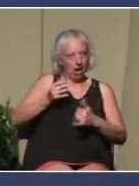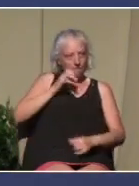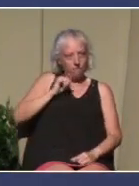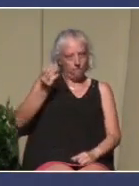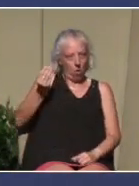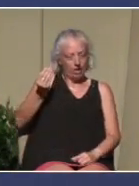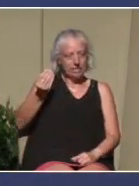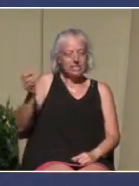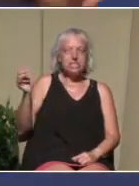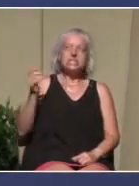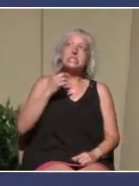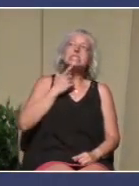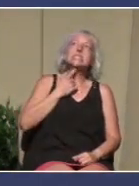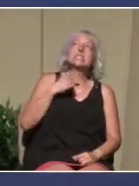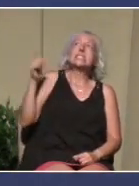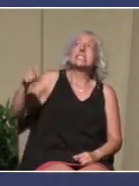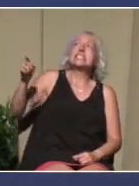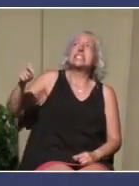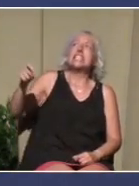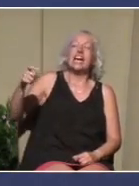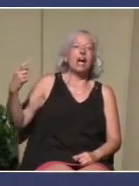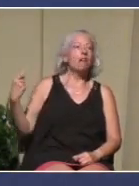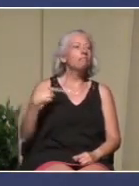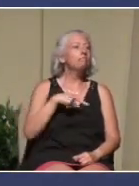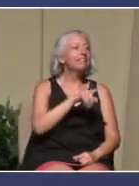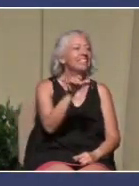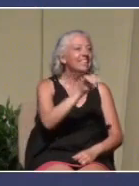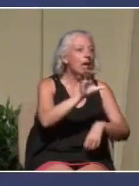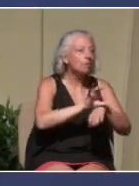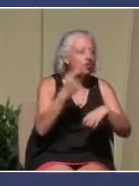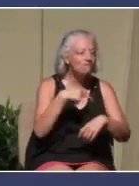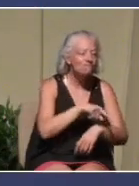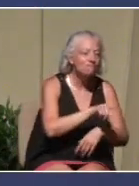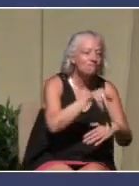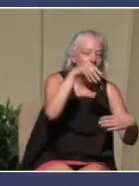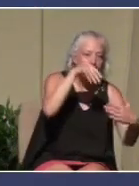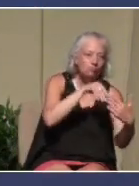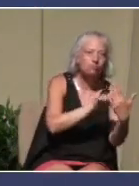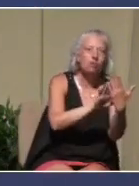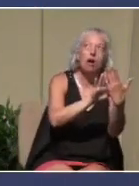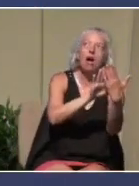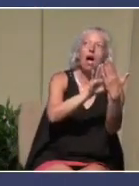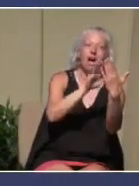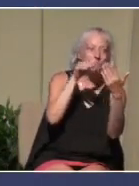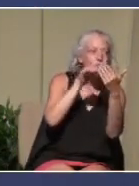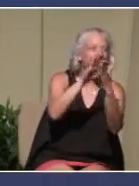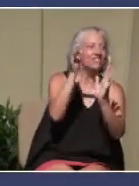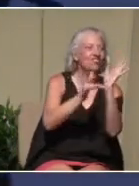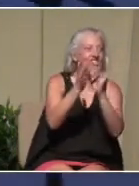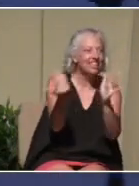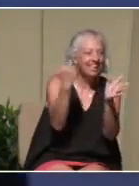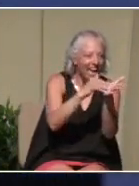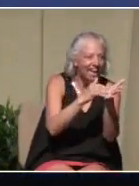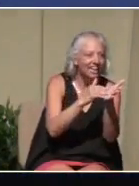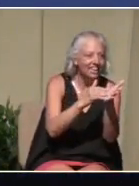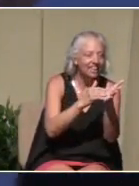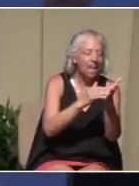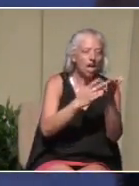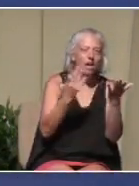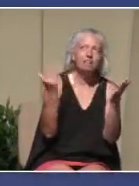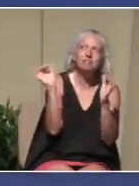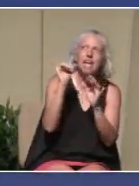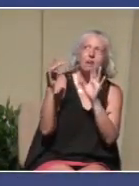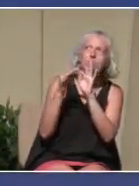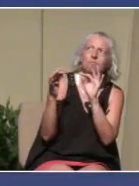into the same church, and wouldn't you know it, the same experience of God's presence, the presence of Jesus, and he hears the same